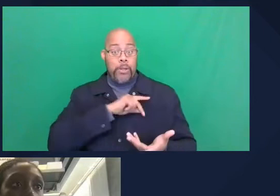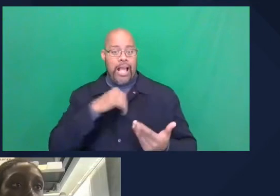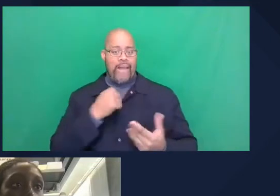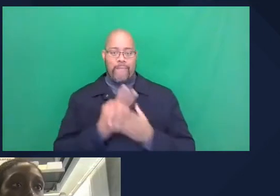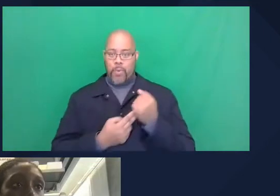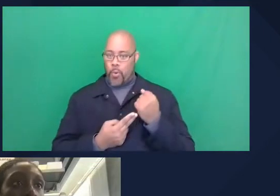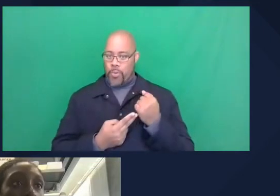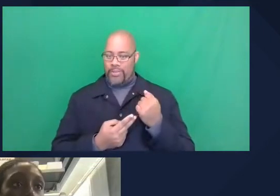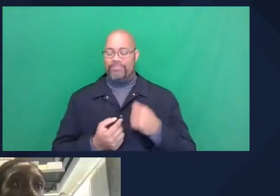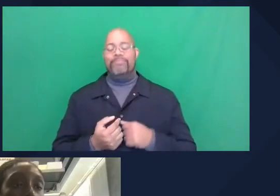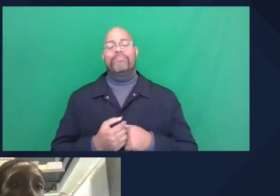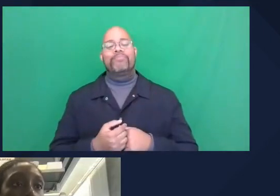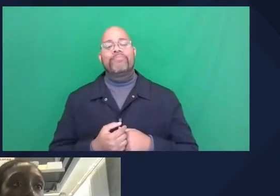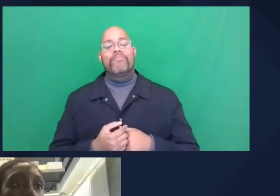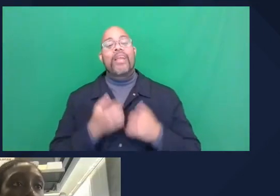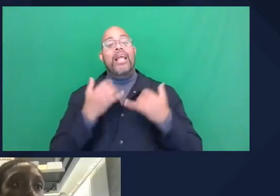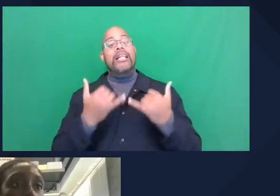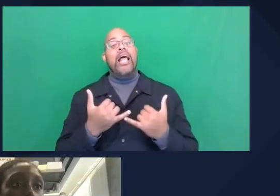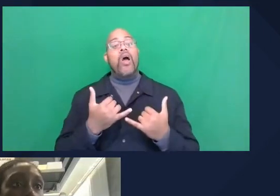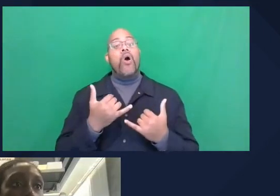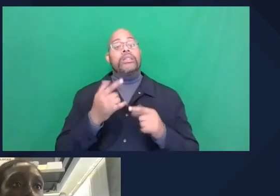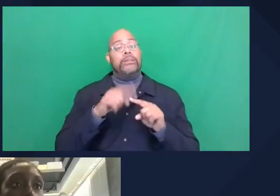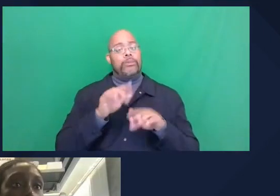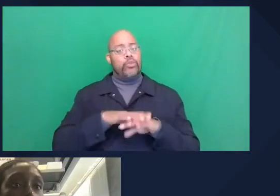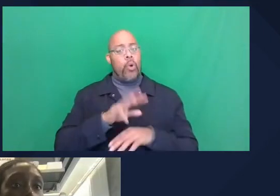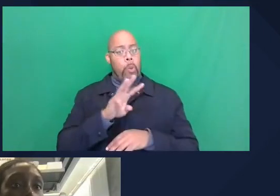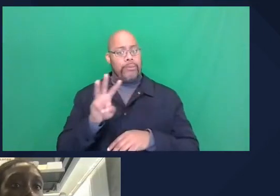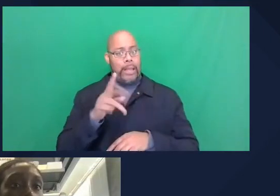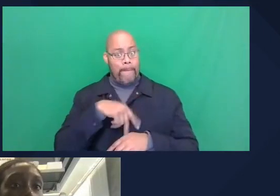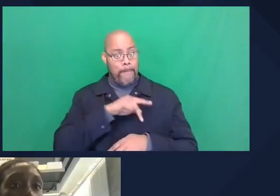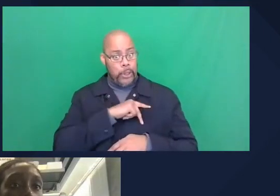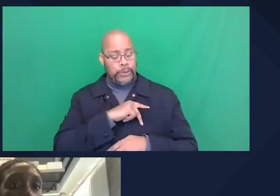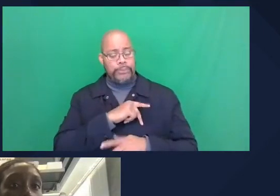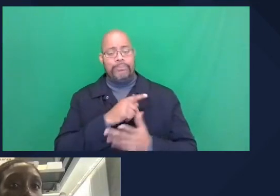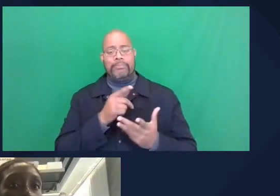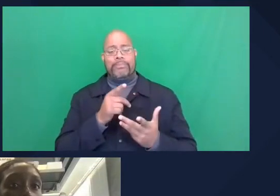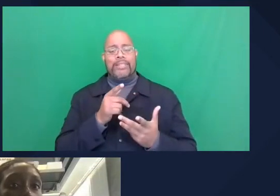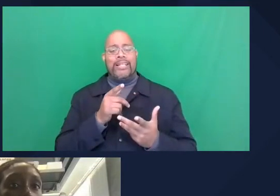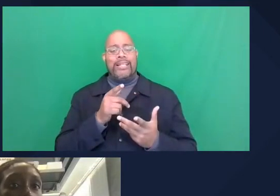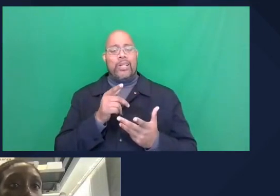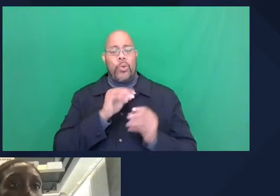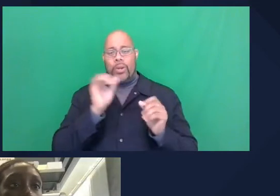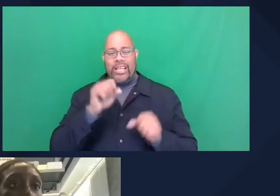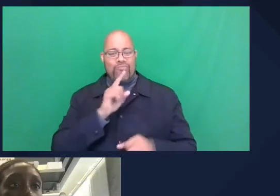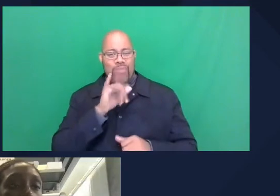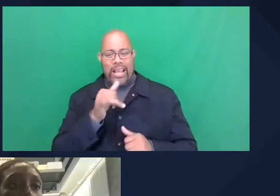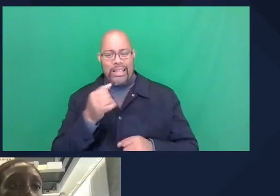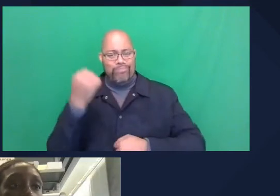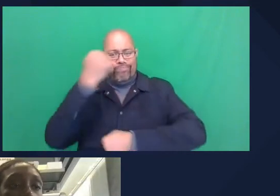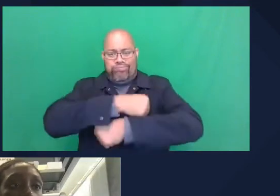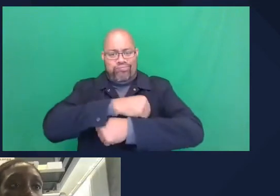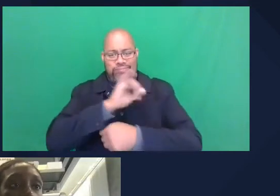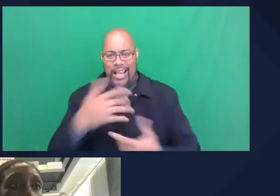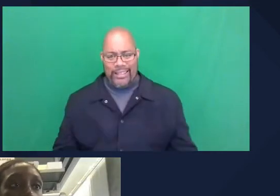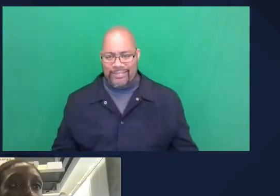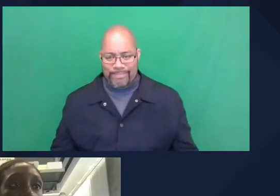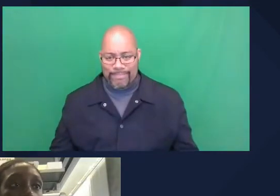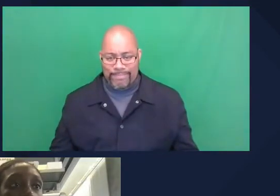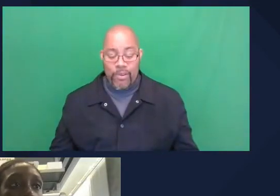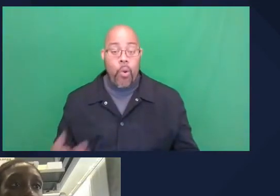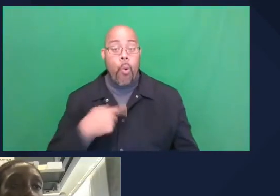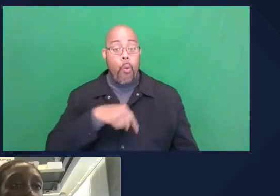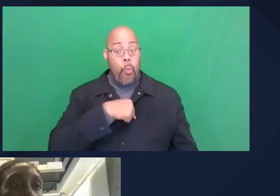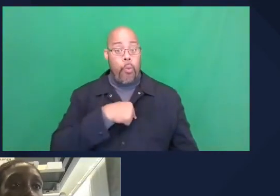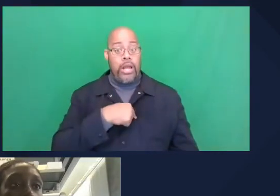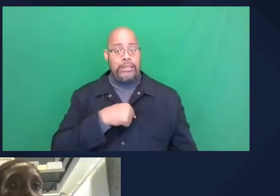both. Now, a personal website, right, nobody can really shut that down. We have